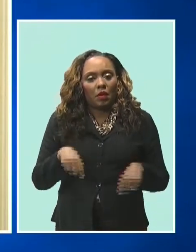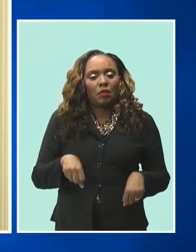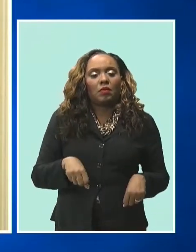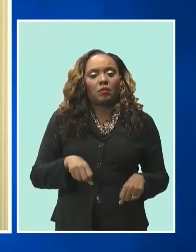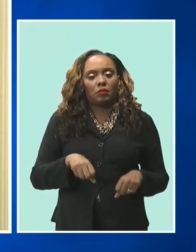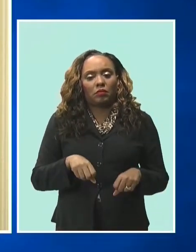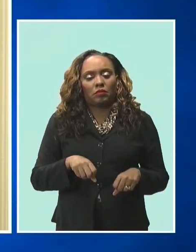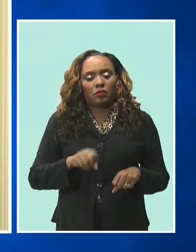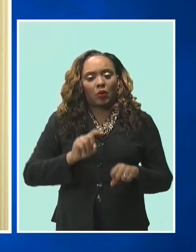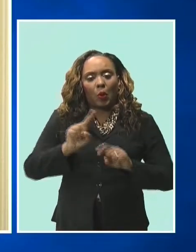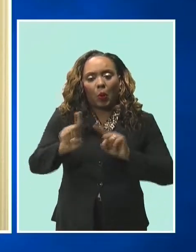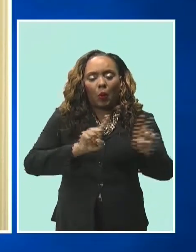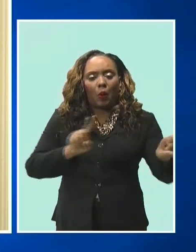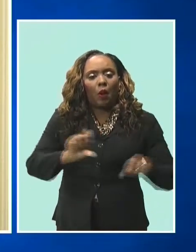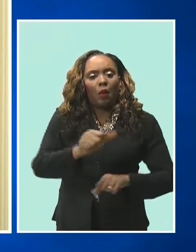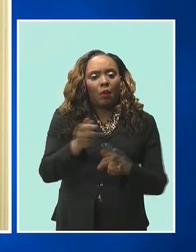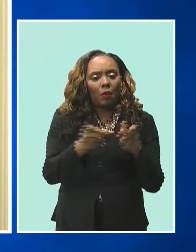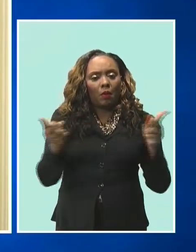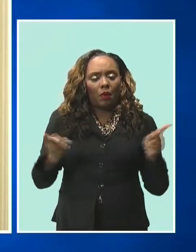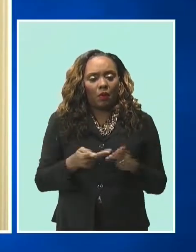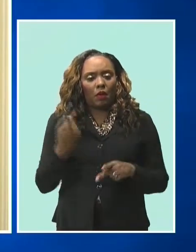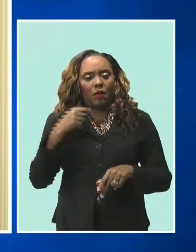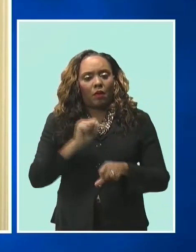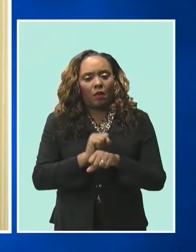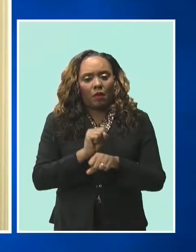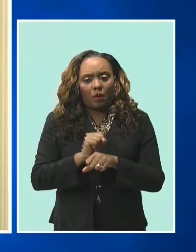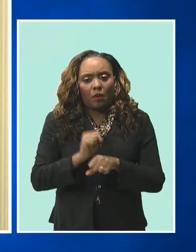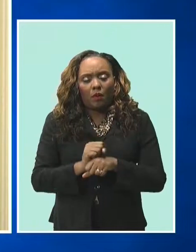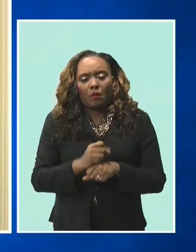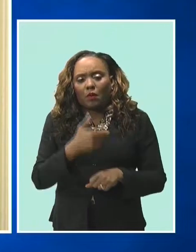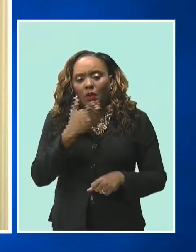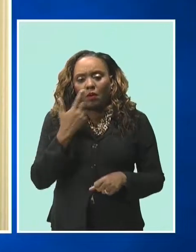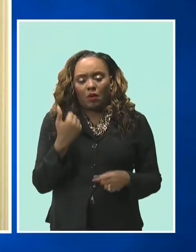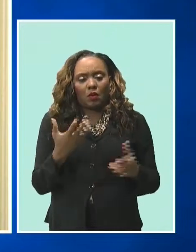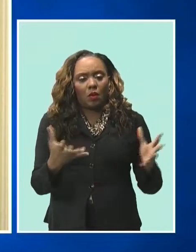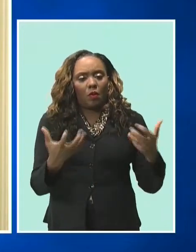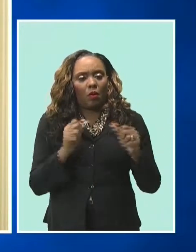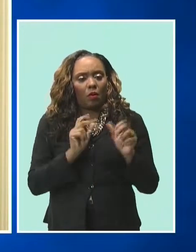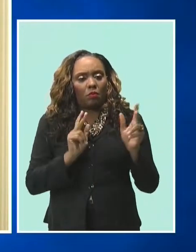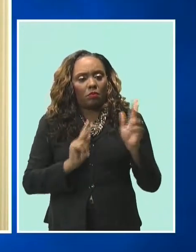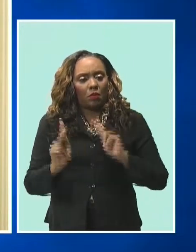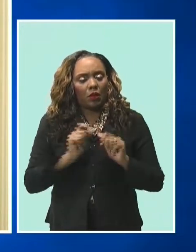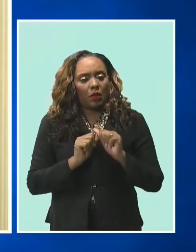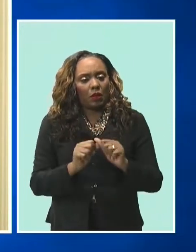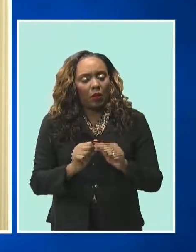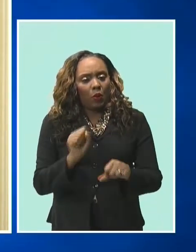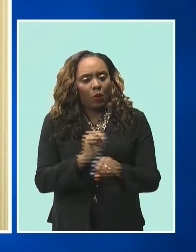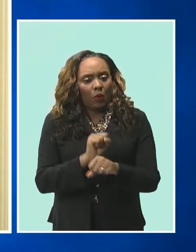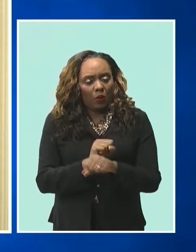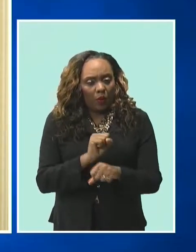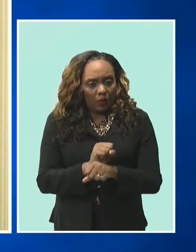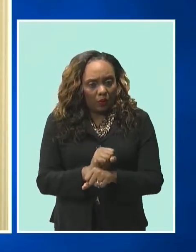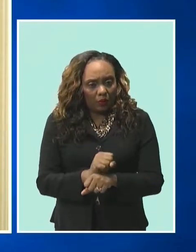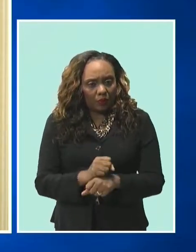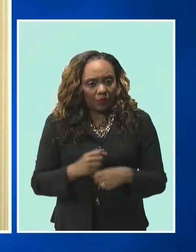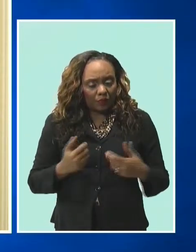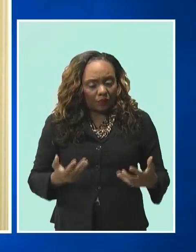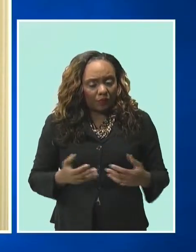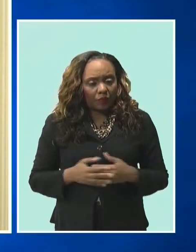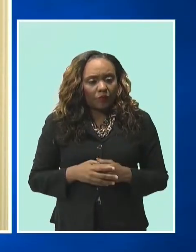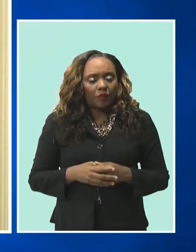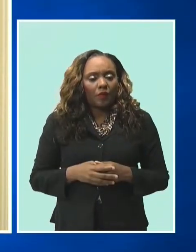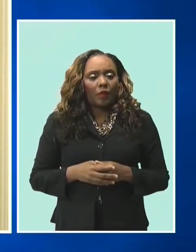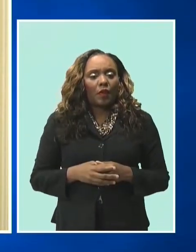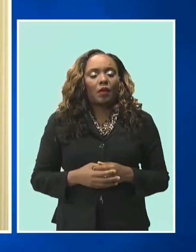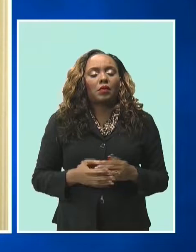trigger or expedite in order to be able to keep as many people working as possible. Put it simply, that if a